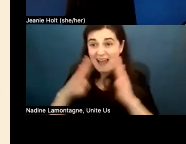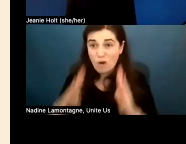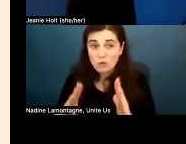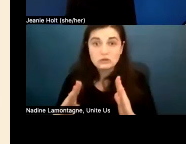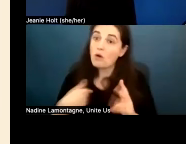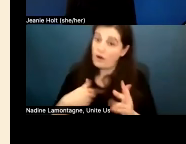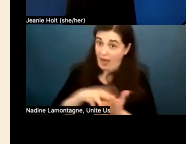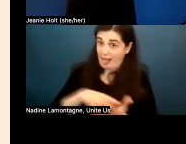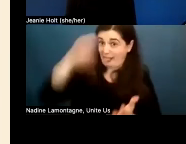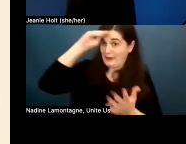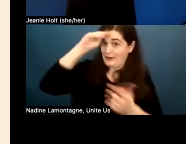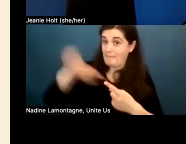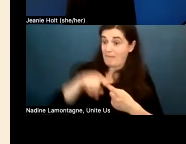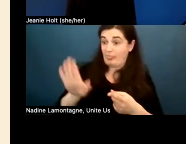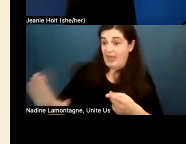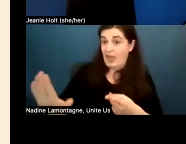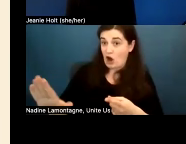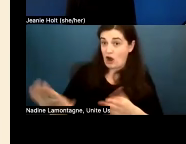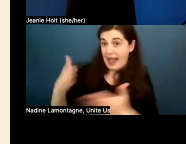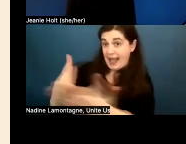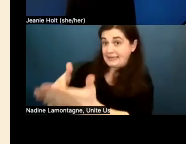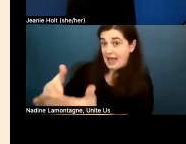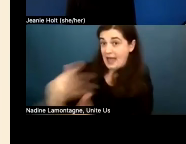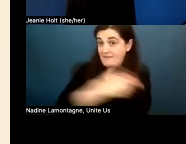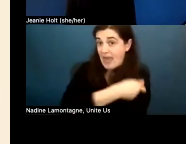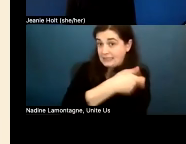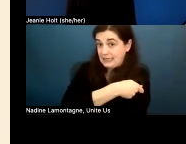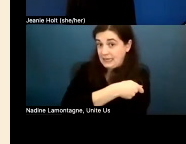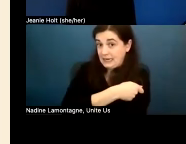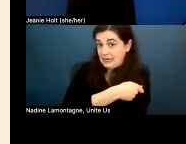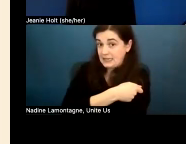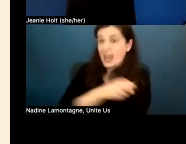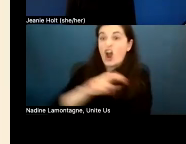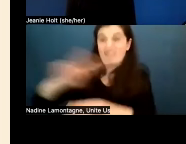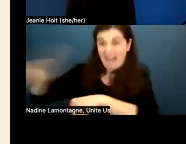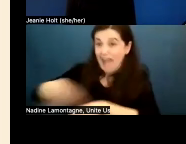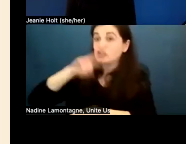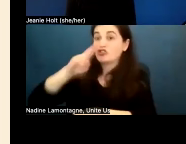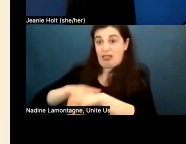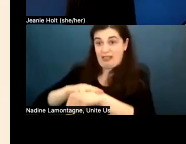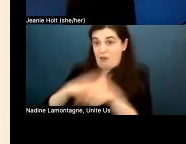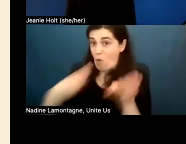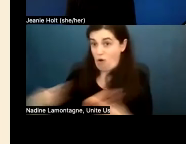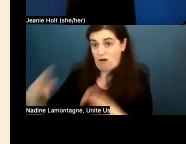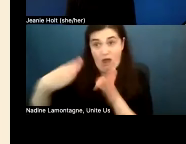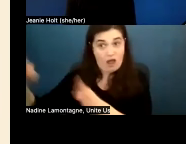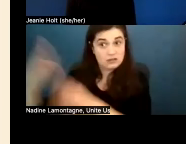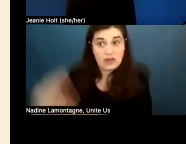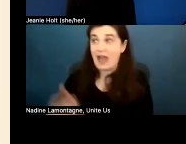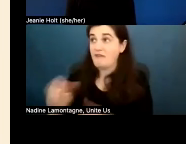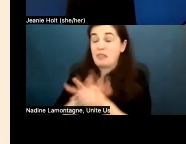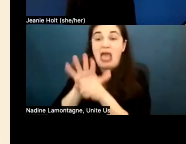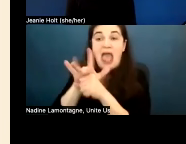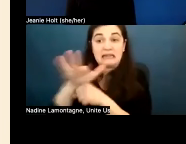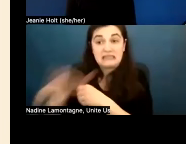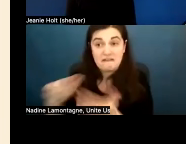learned about the anti-vaccine movement is that they are nationally organized, they are incredibly well-funded, and they're working